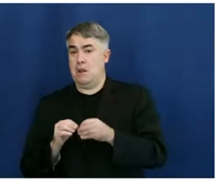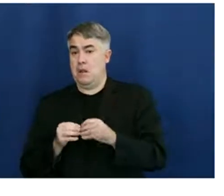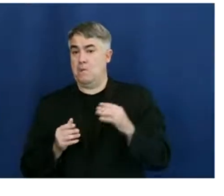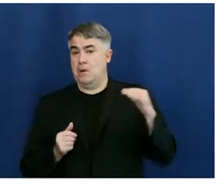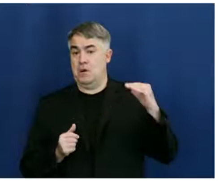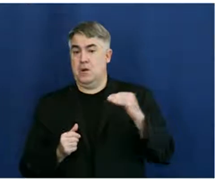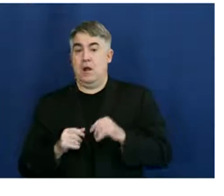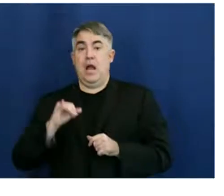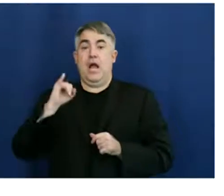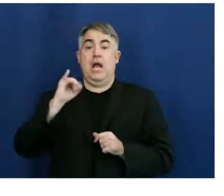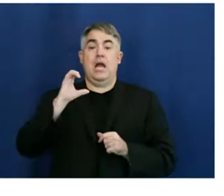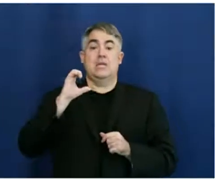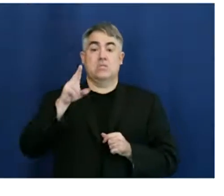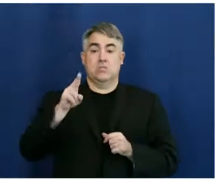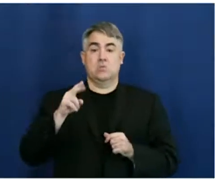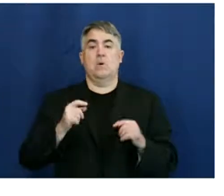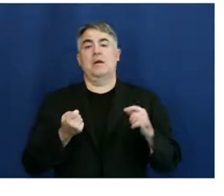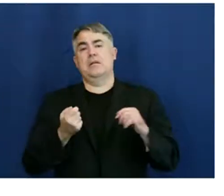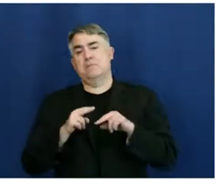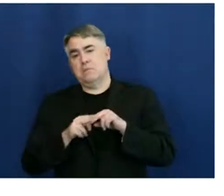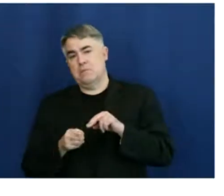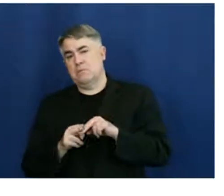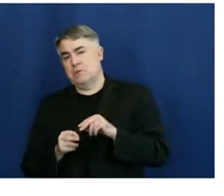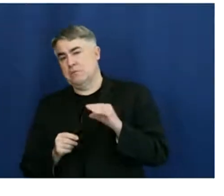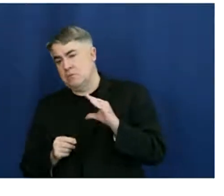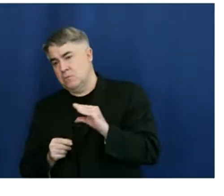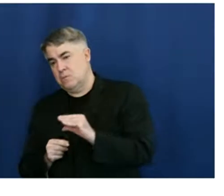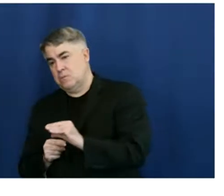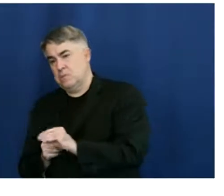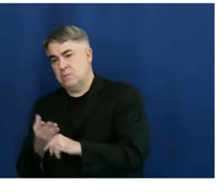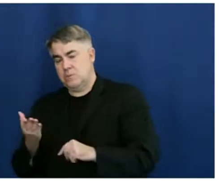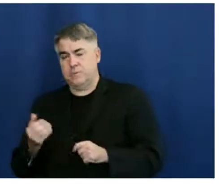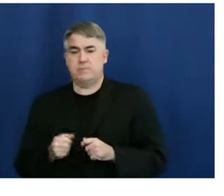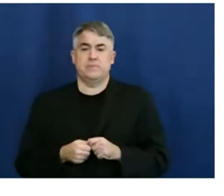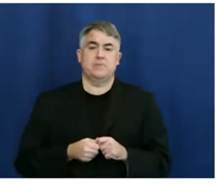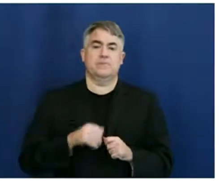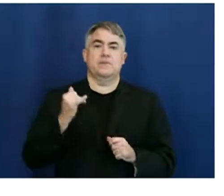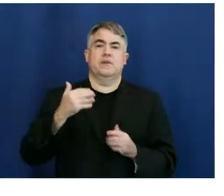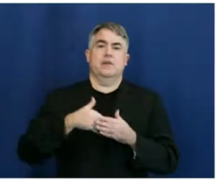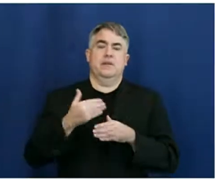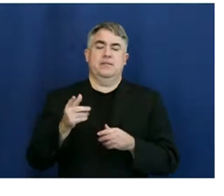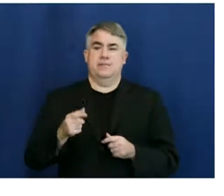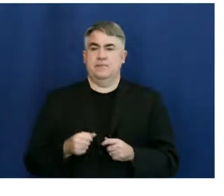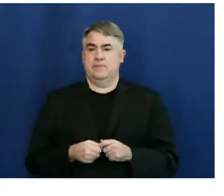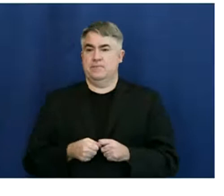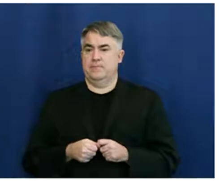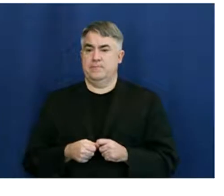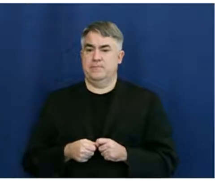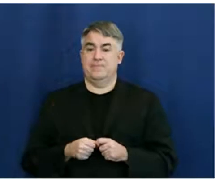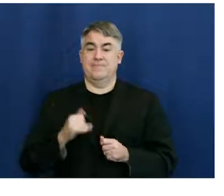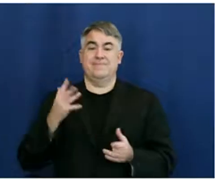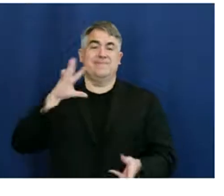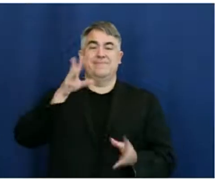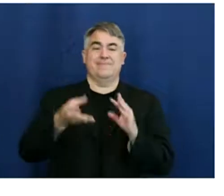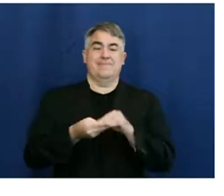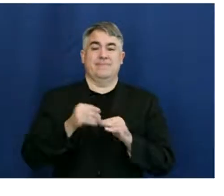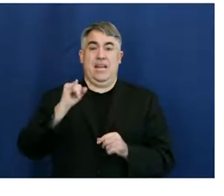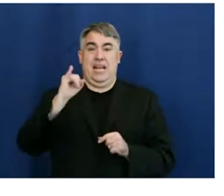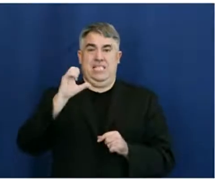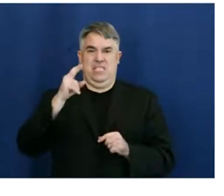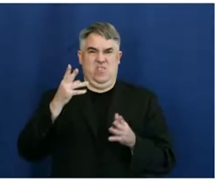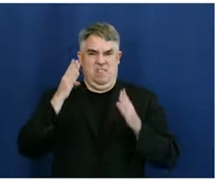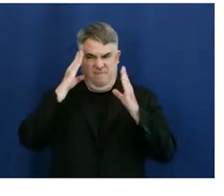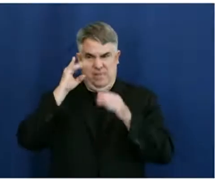ICU utilization, again, headed in the right direction. On the next one, you'll see the total ICU system. We've talked about this a great